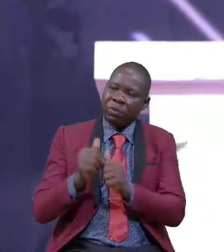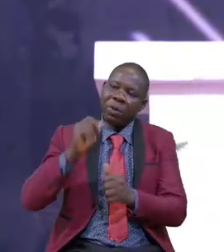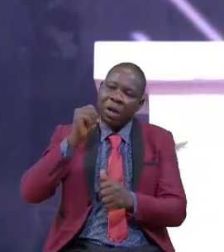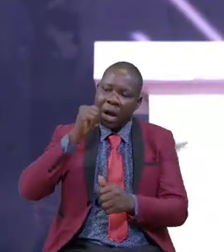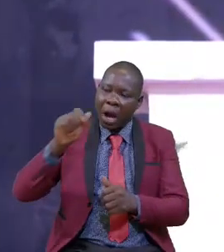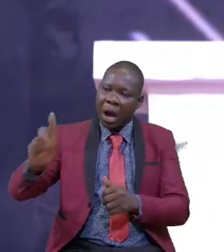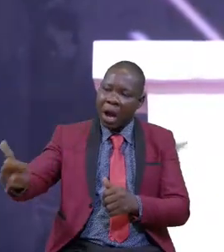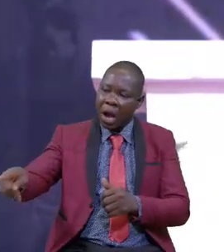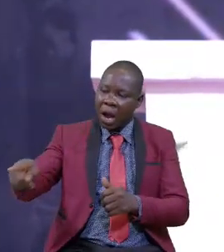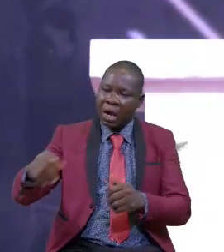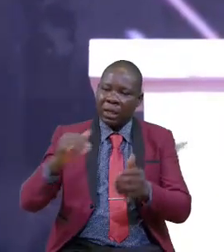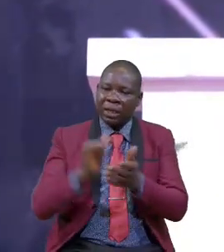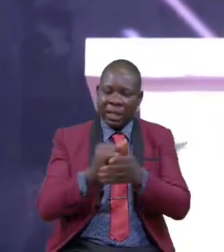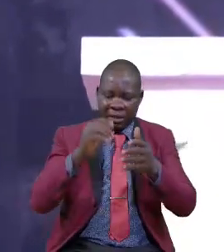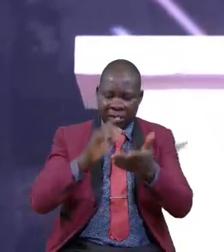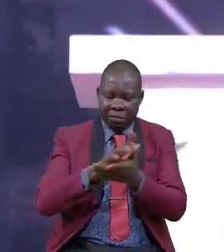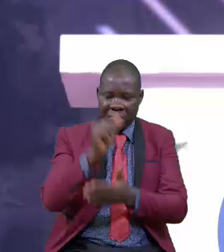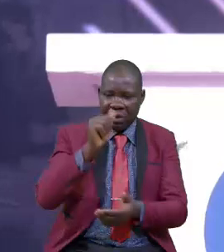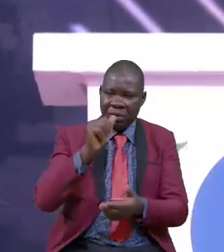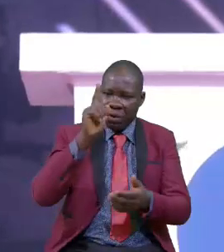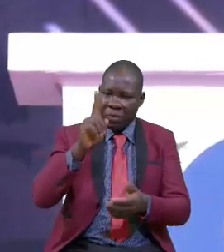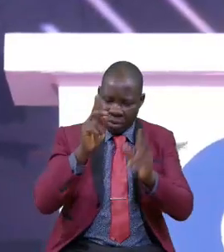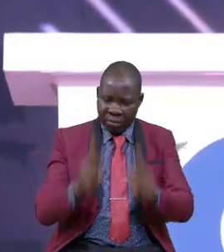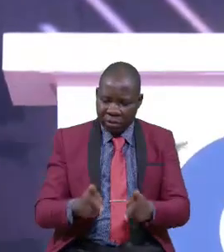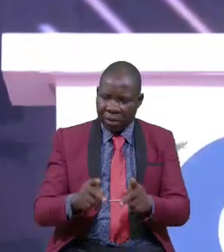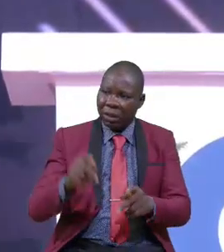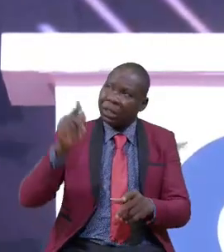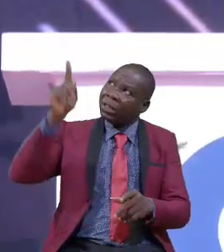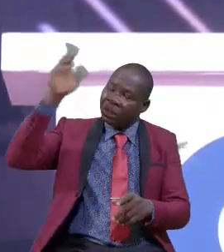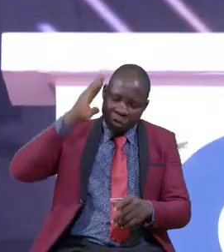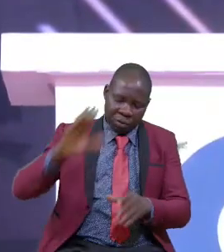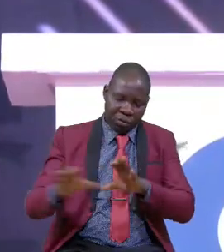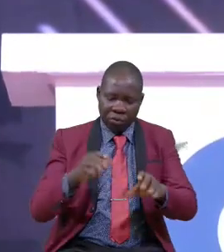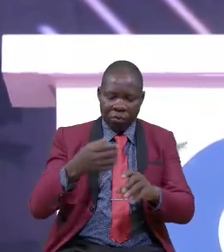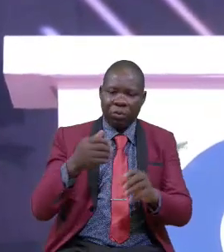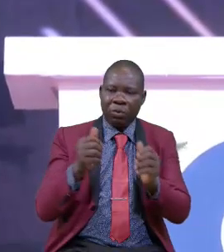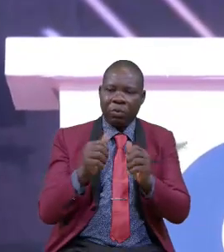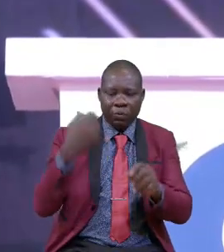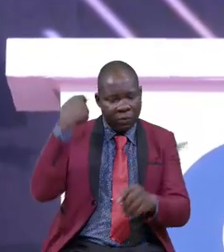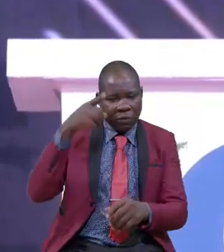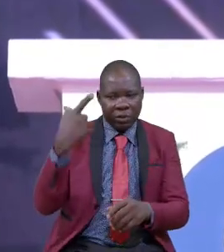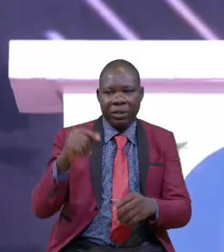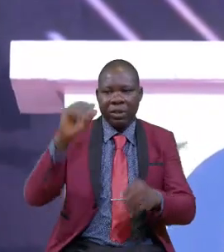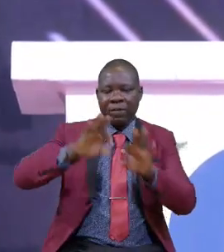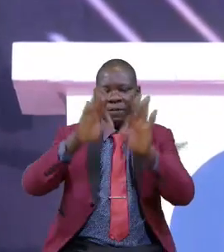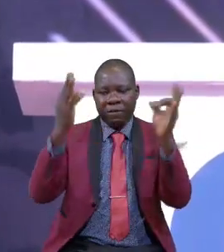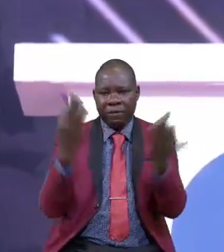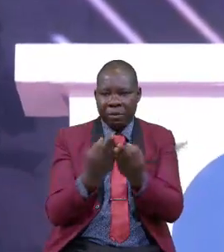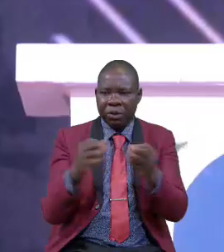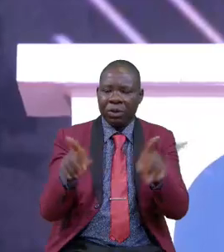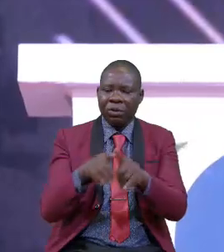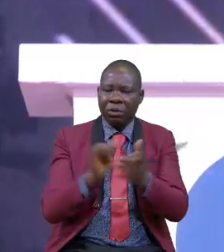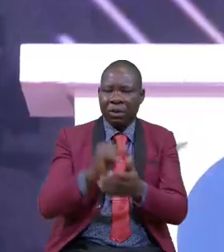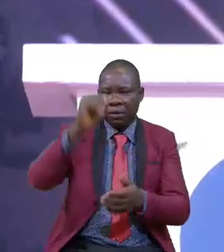family, and dwell among us in the family, so that father, mother, daughter, son, the